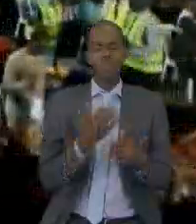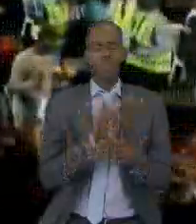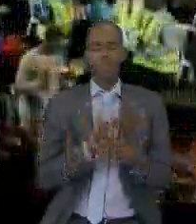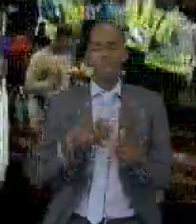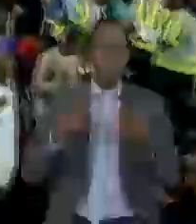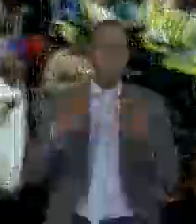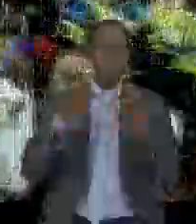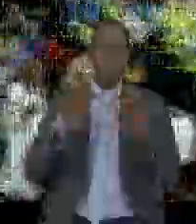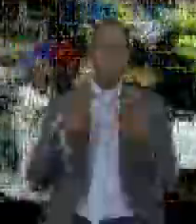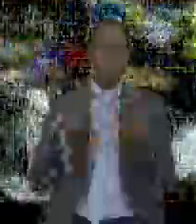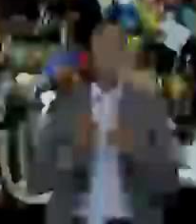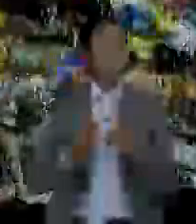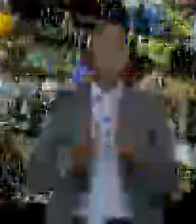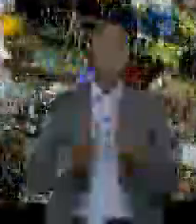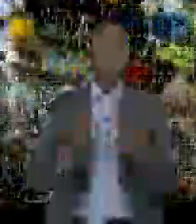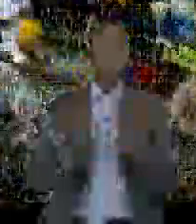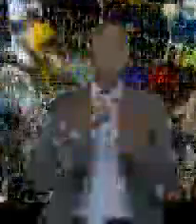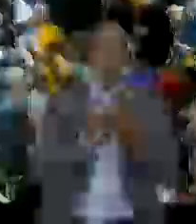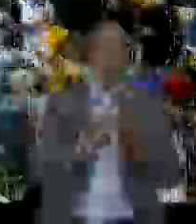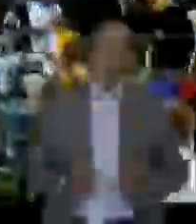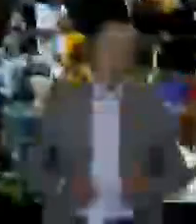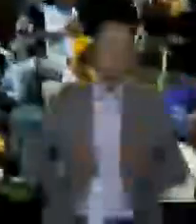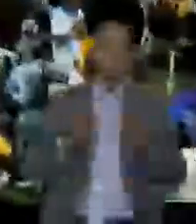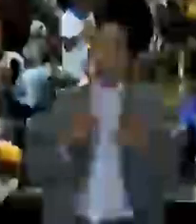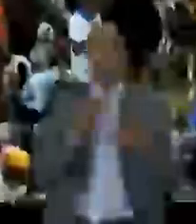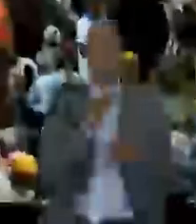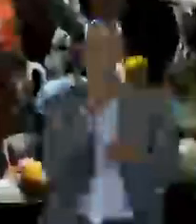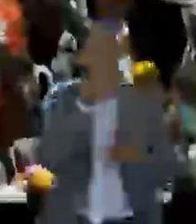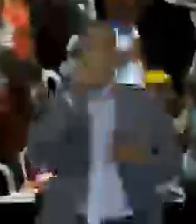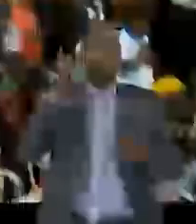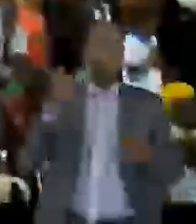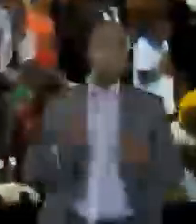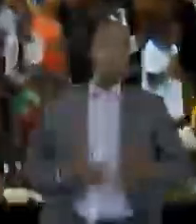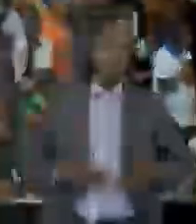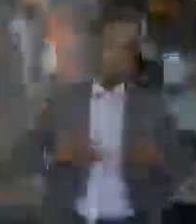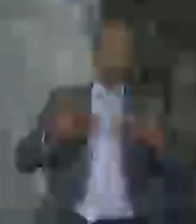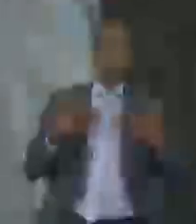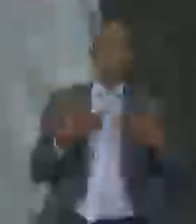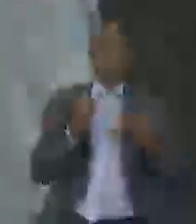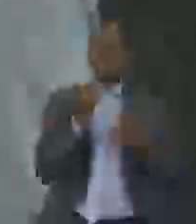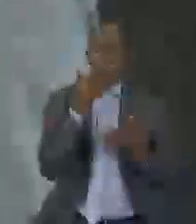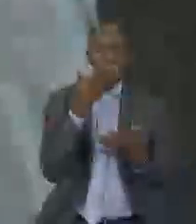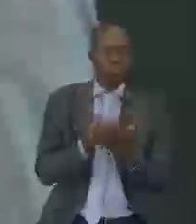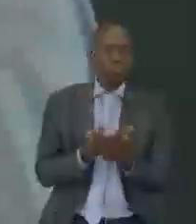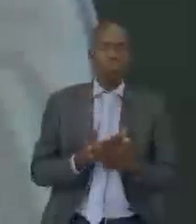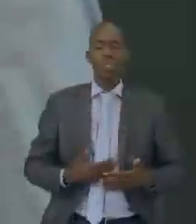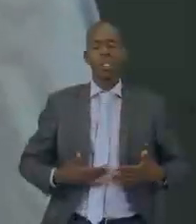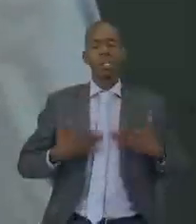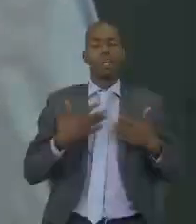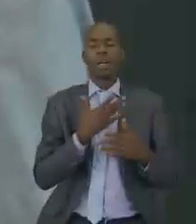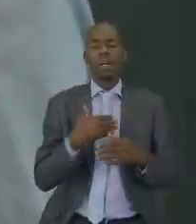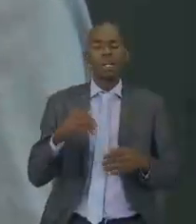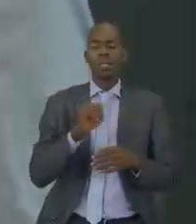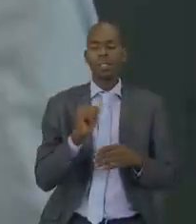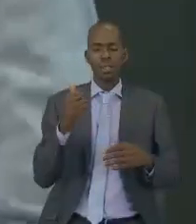power to go and live a better life, a good life, and a life